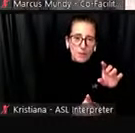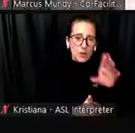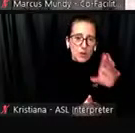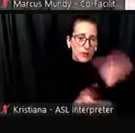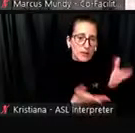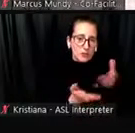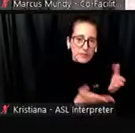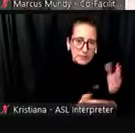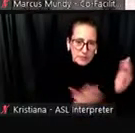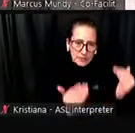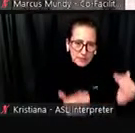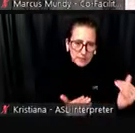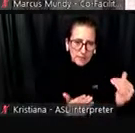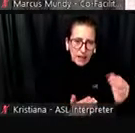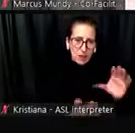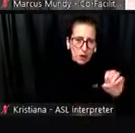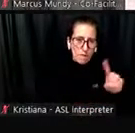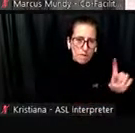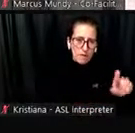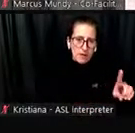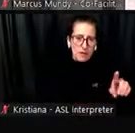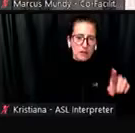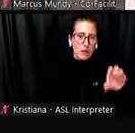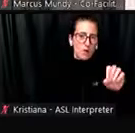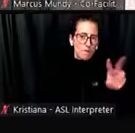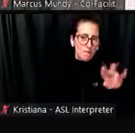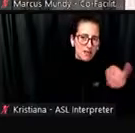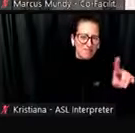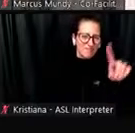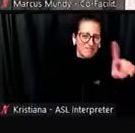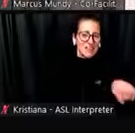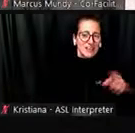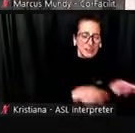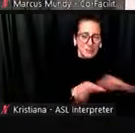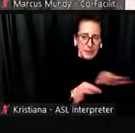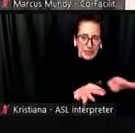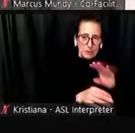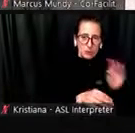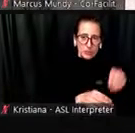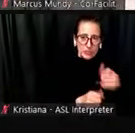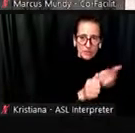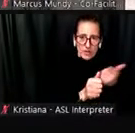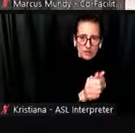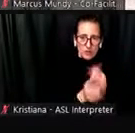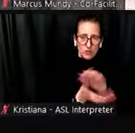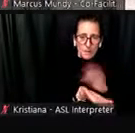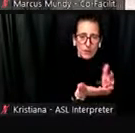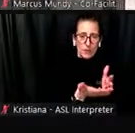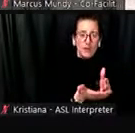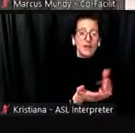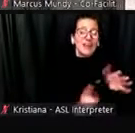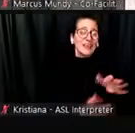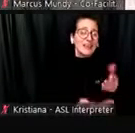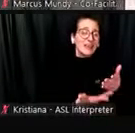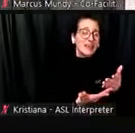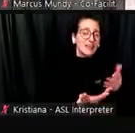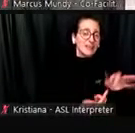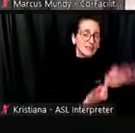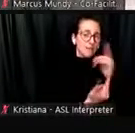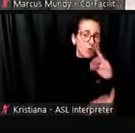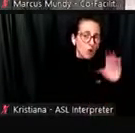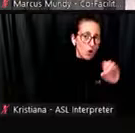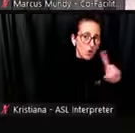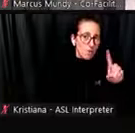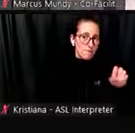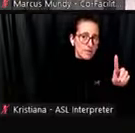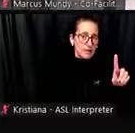general fund special fund mix in that is the majority of this is besides the COVID-19 fund, the majority of this is